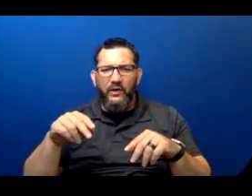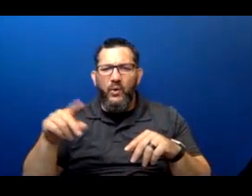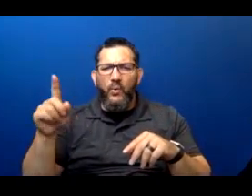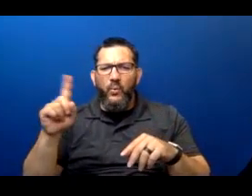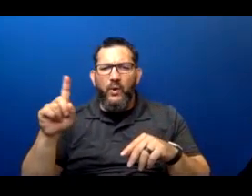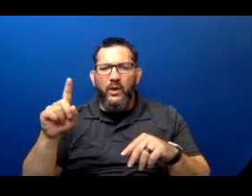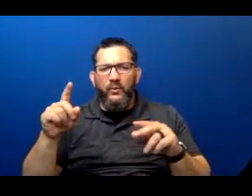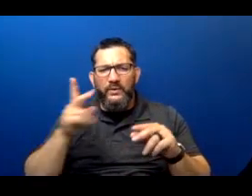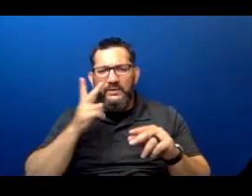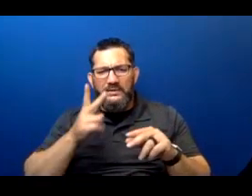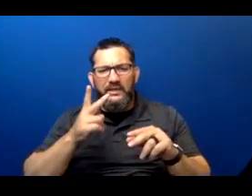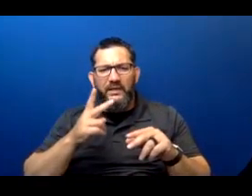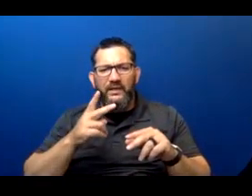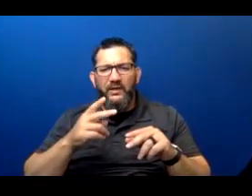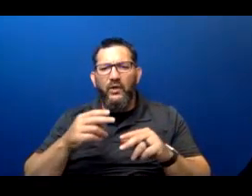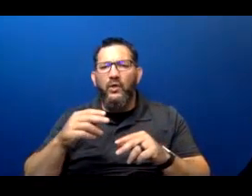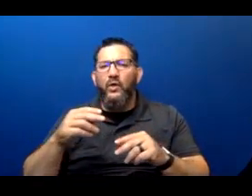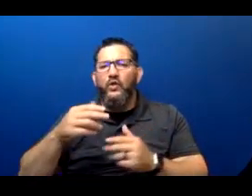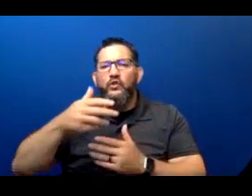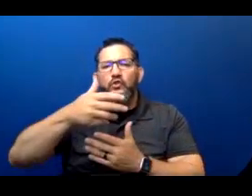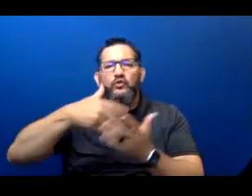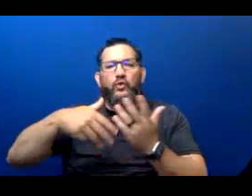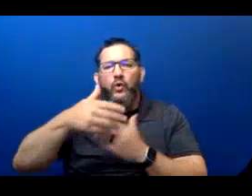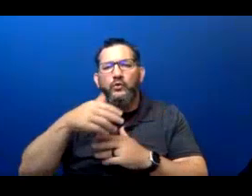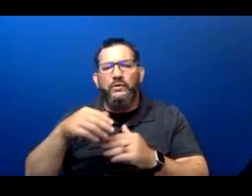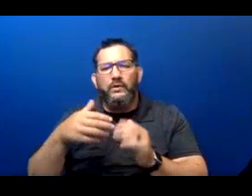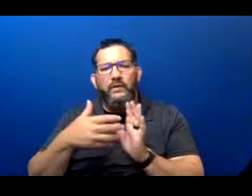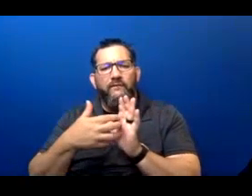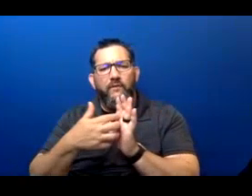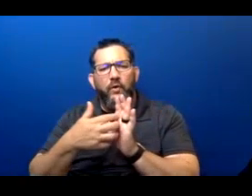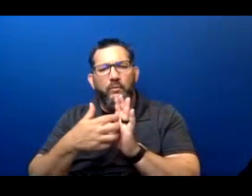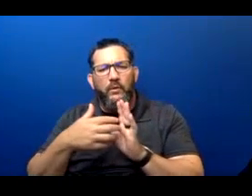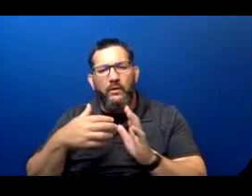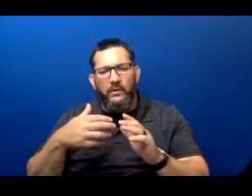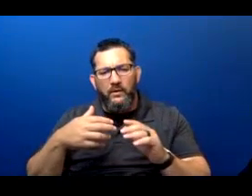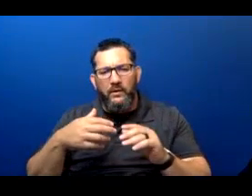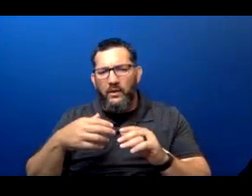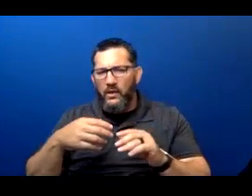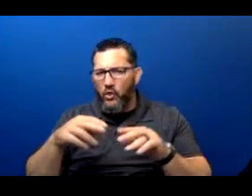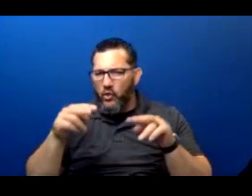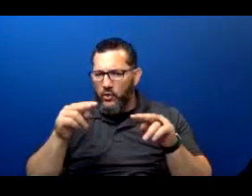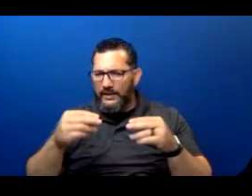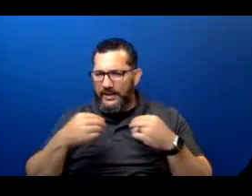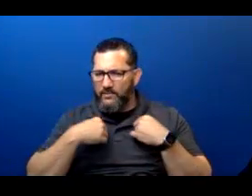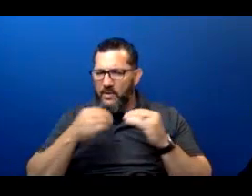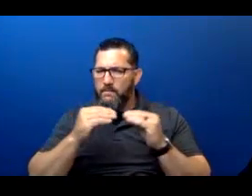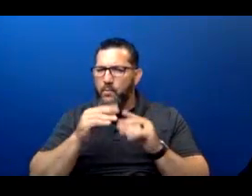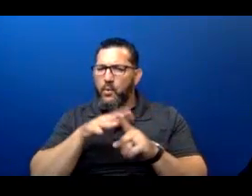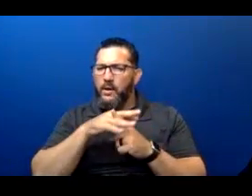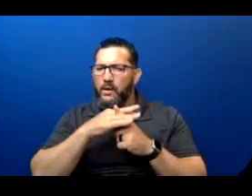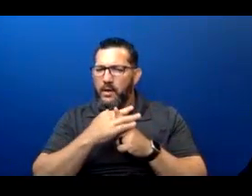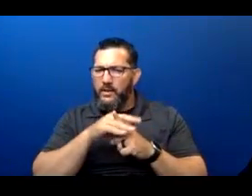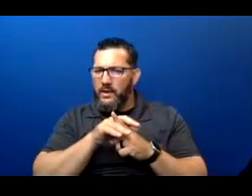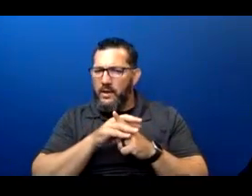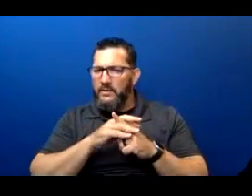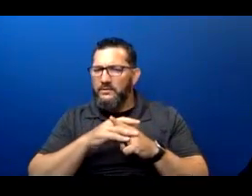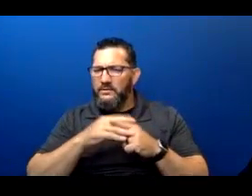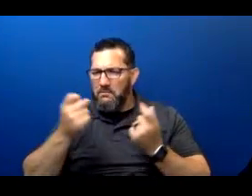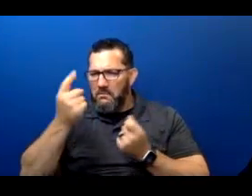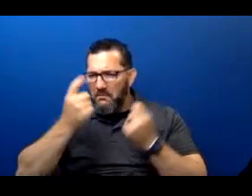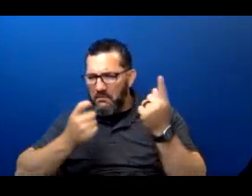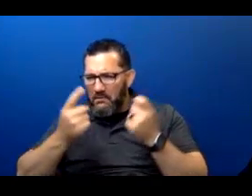Index to give a little bit more context to the vaccination data. And this helped me, understand a little